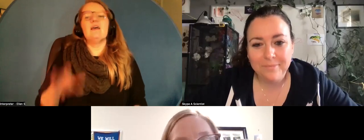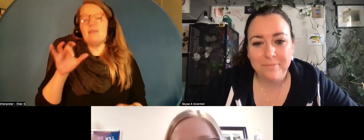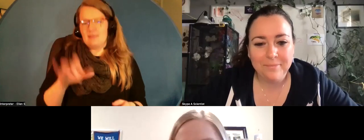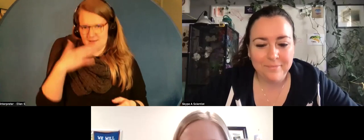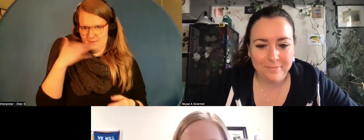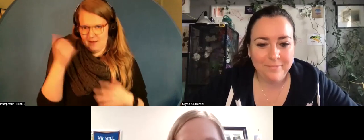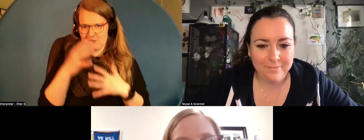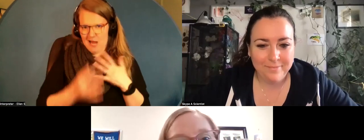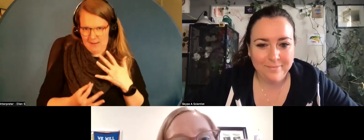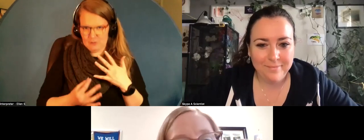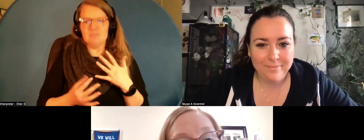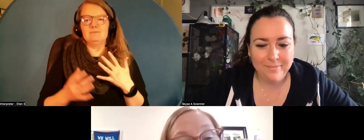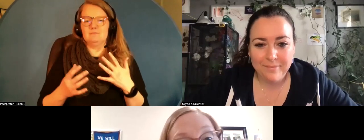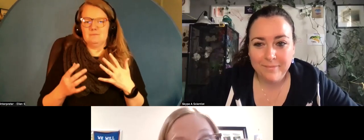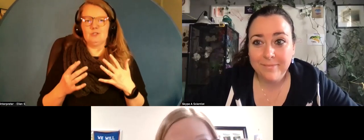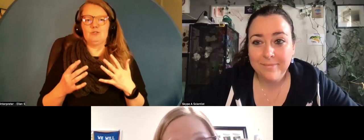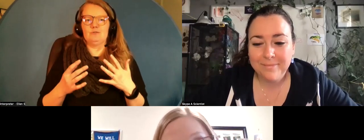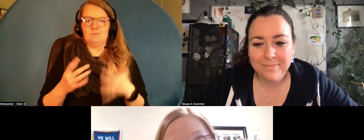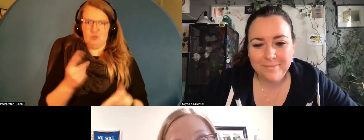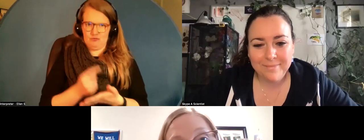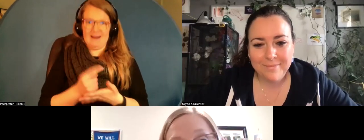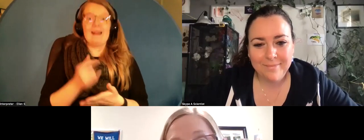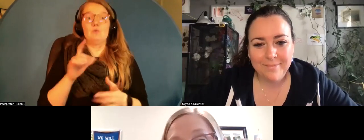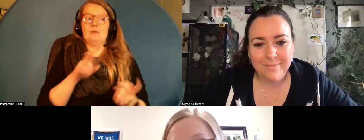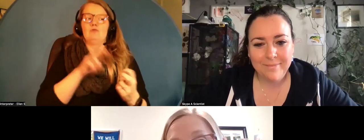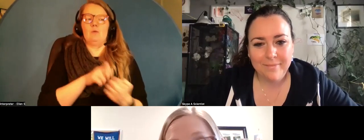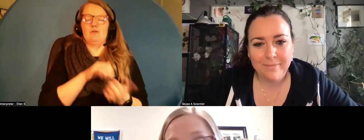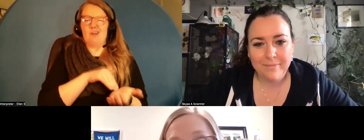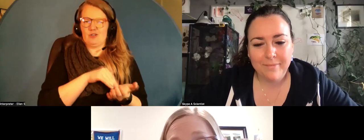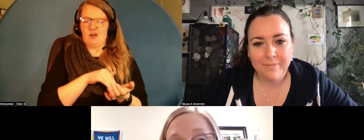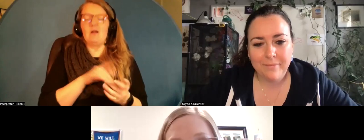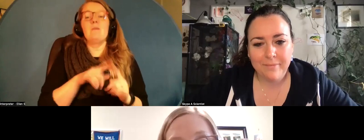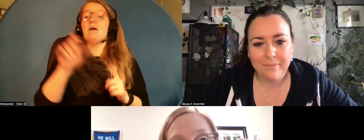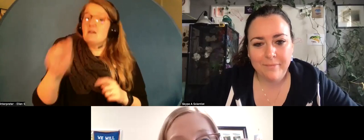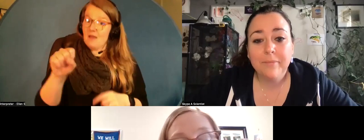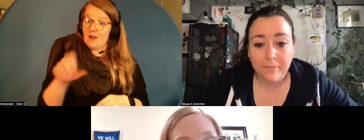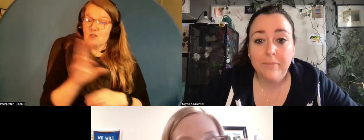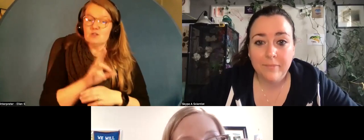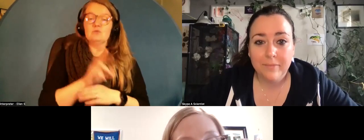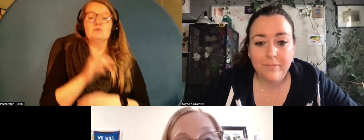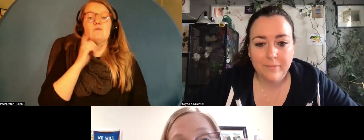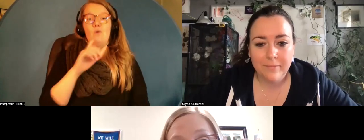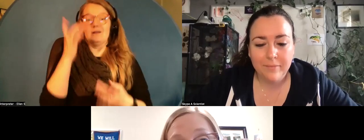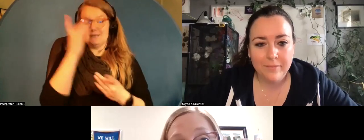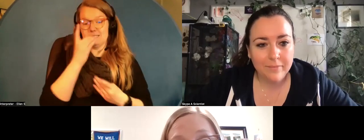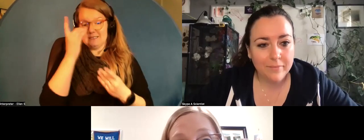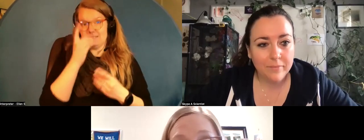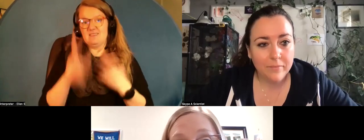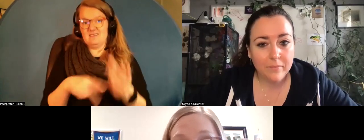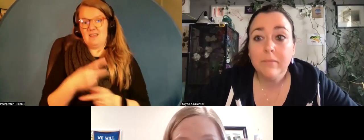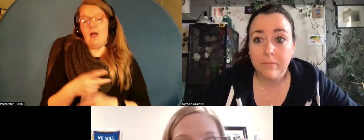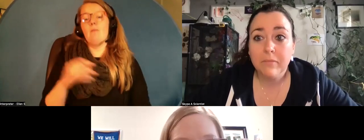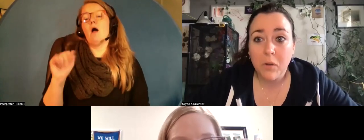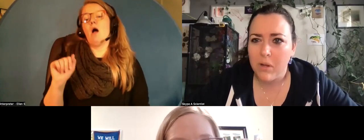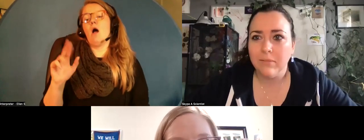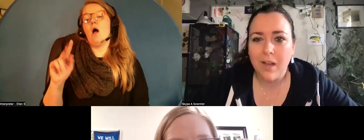that mode of action. But they have definitely been used for things like autoimmune diseases to alleviate some of those